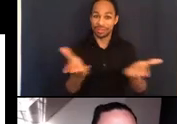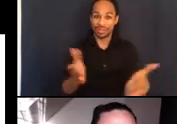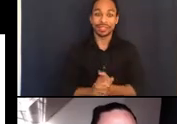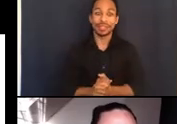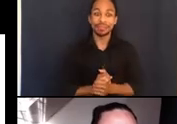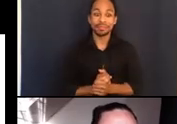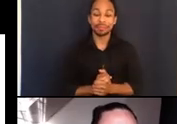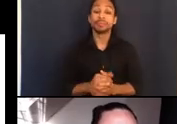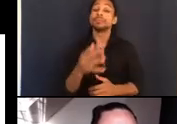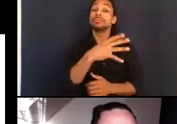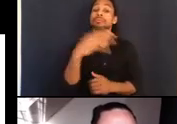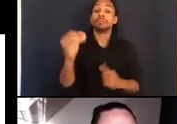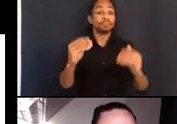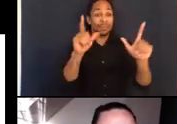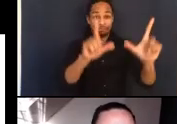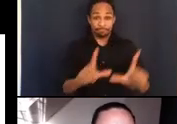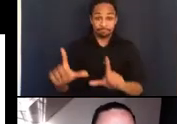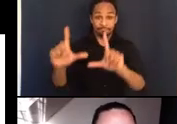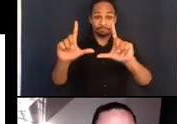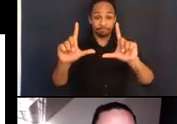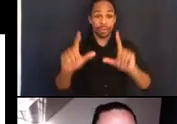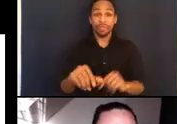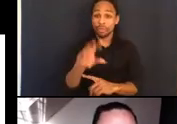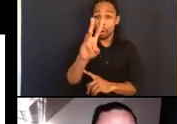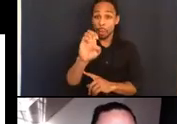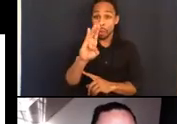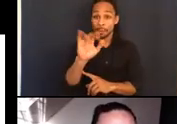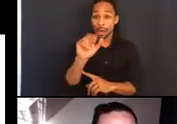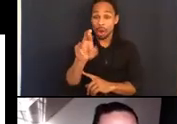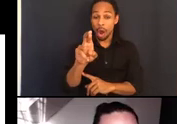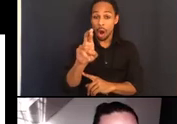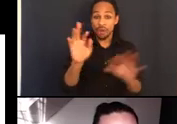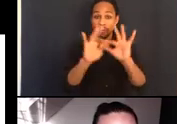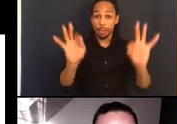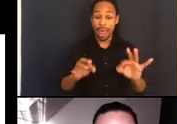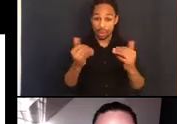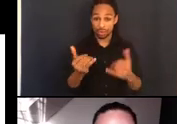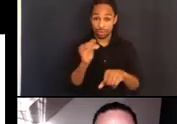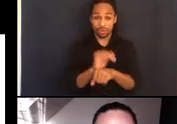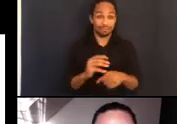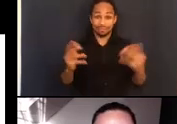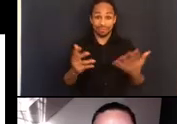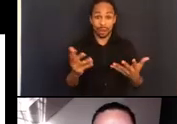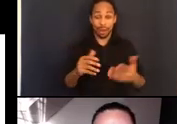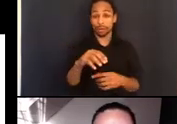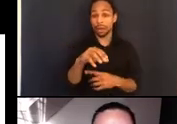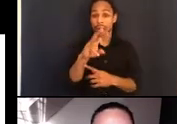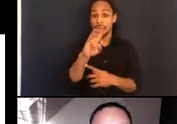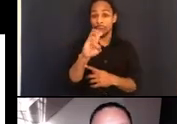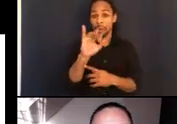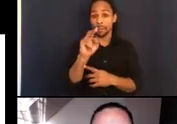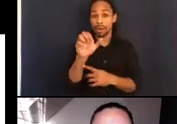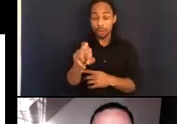And the webinar format for tonight is that webinar organizers will briefly describe